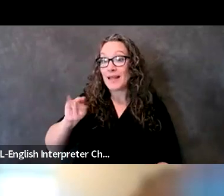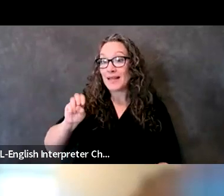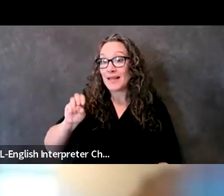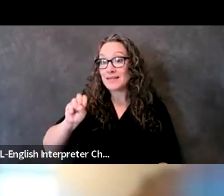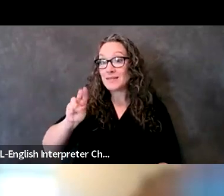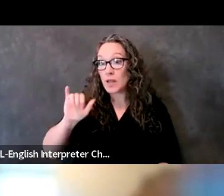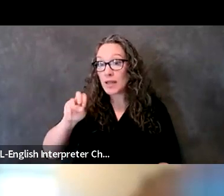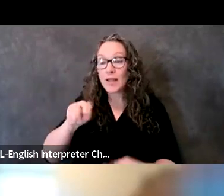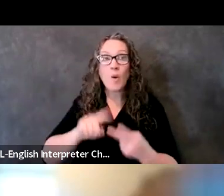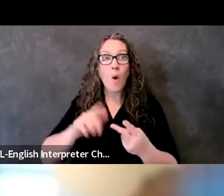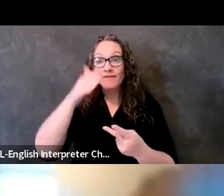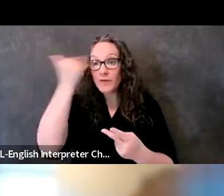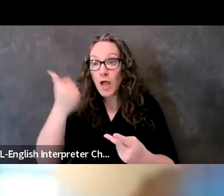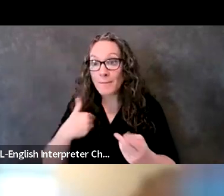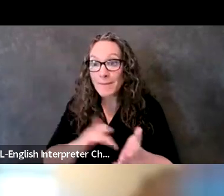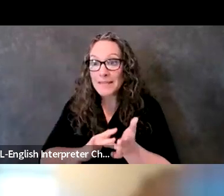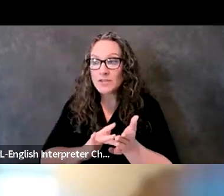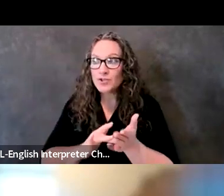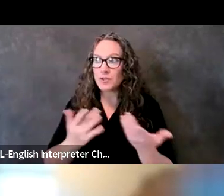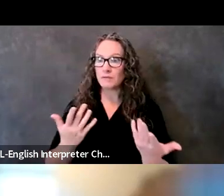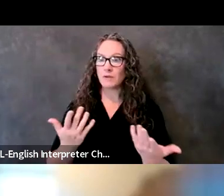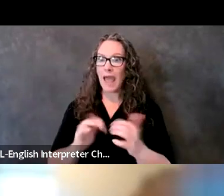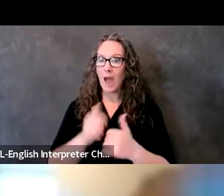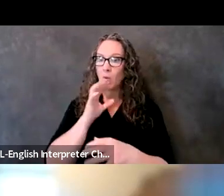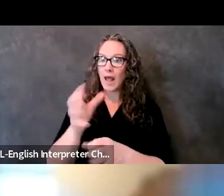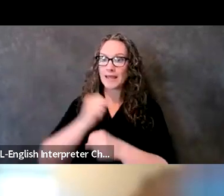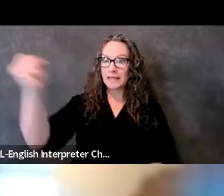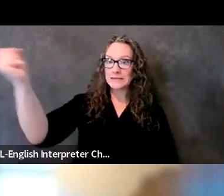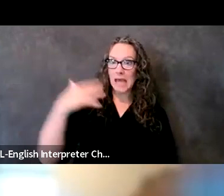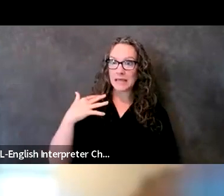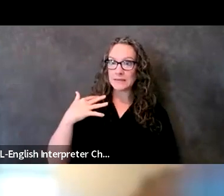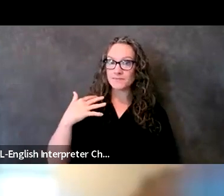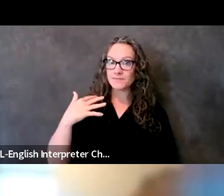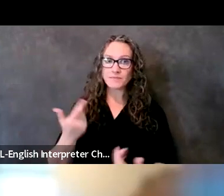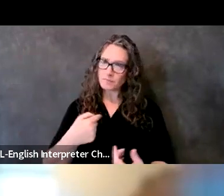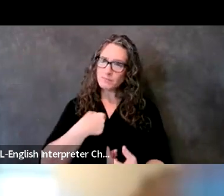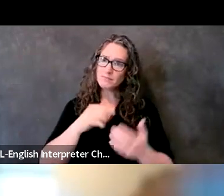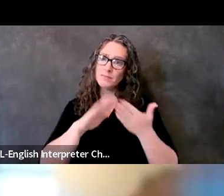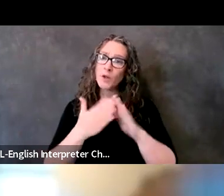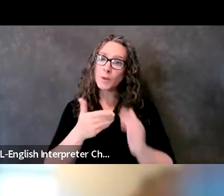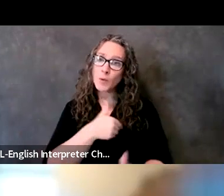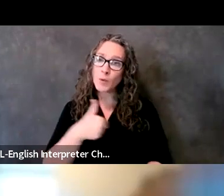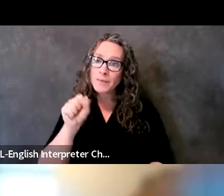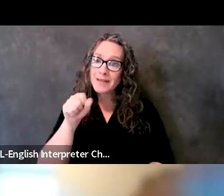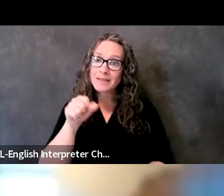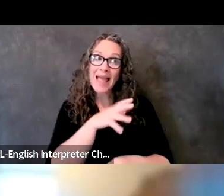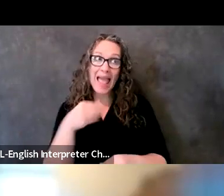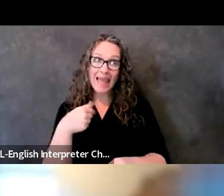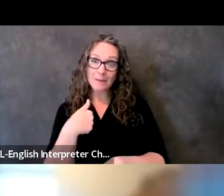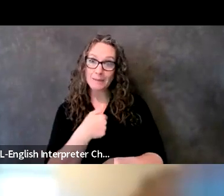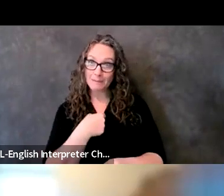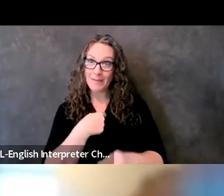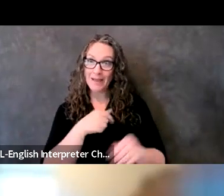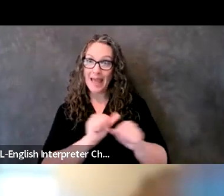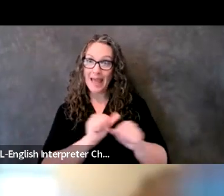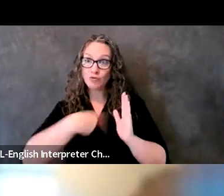my medication, how am I going to get that medication? It's not only me as a community member, it's also me as a responder, and